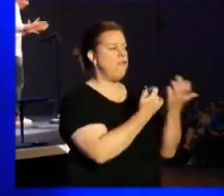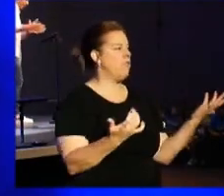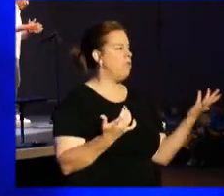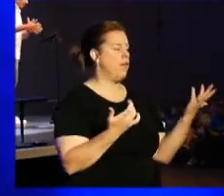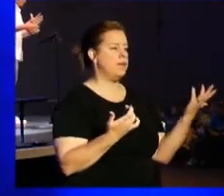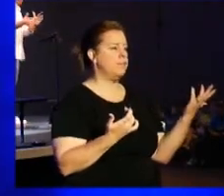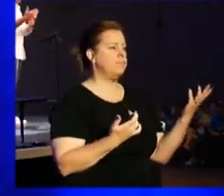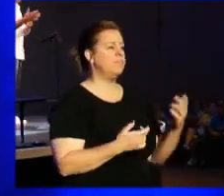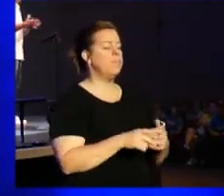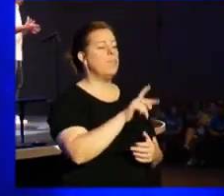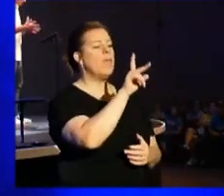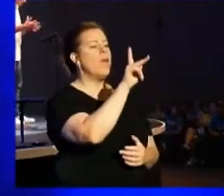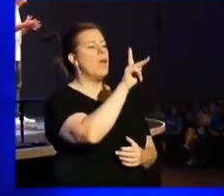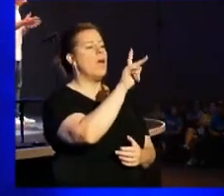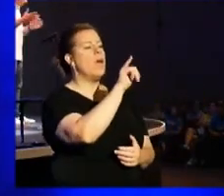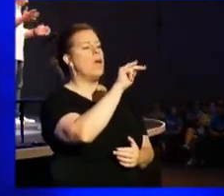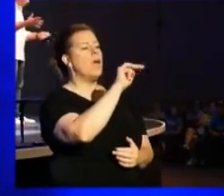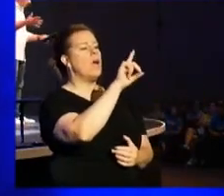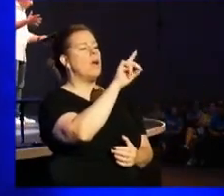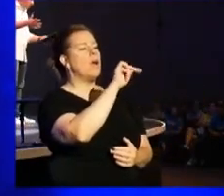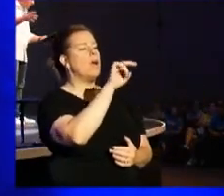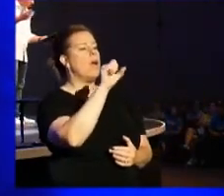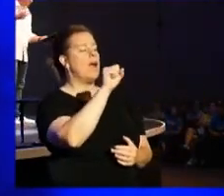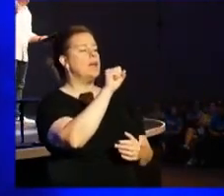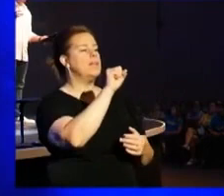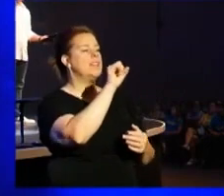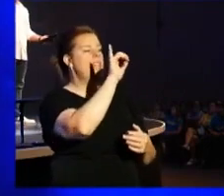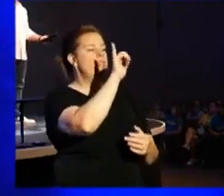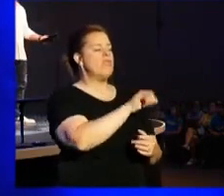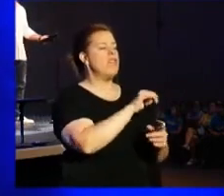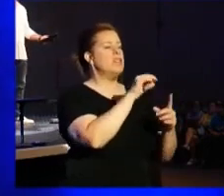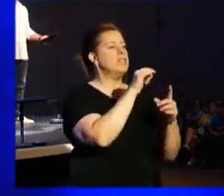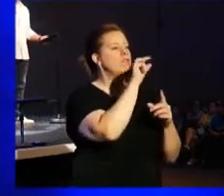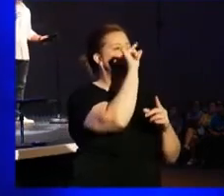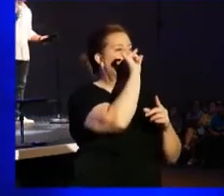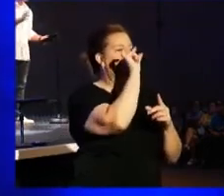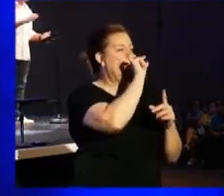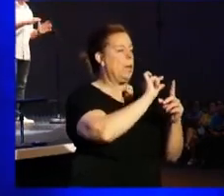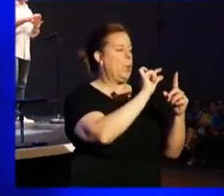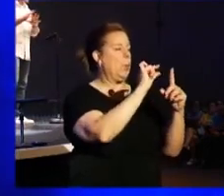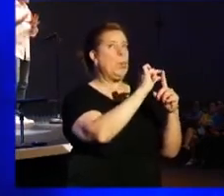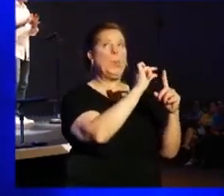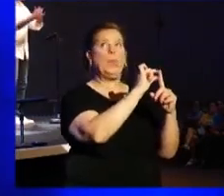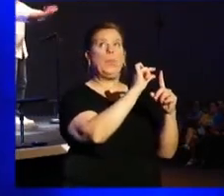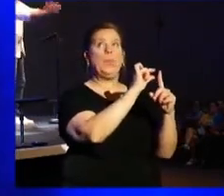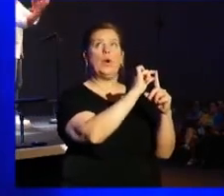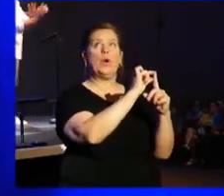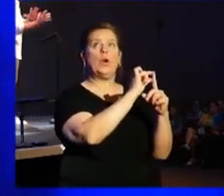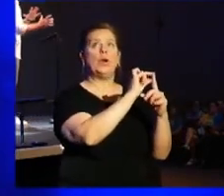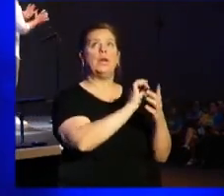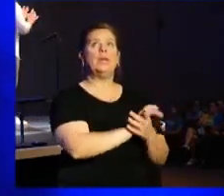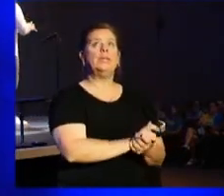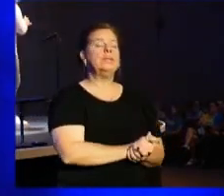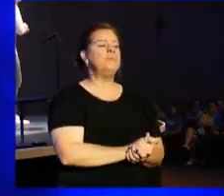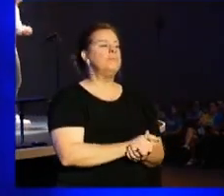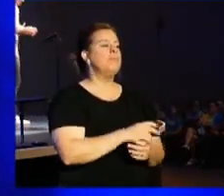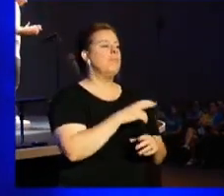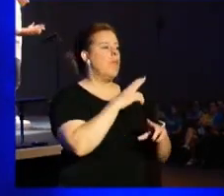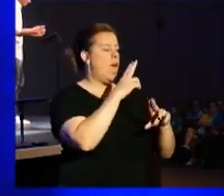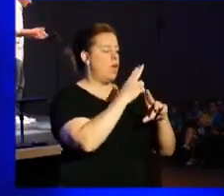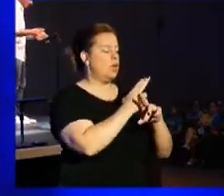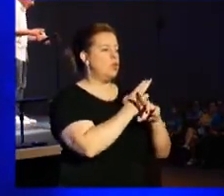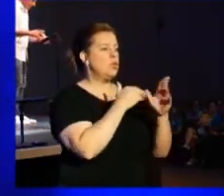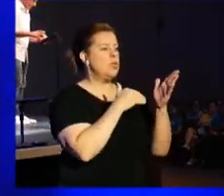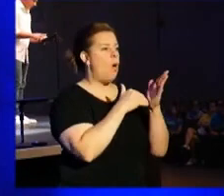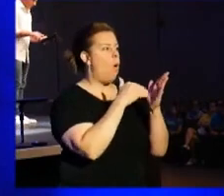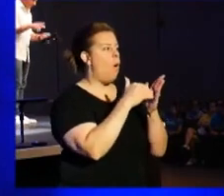word kindness, when Paul wrote this, it's the Greek word Christotes. And that word is used a lot in Scripture in many, many chapters and verses and